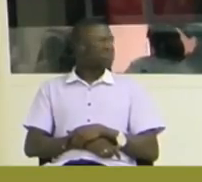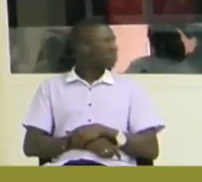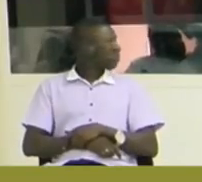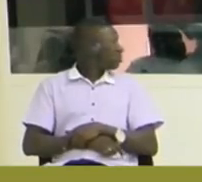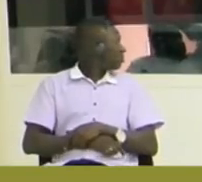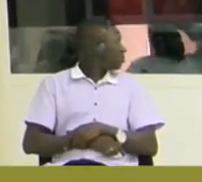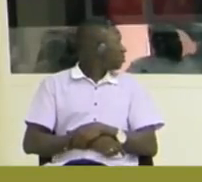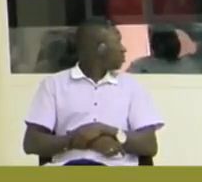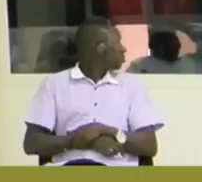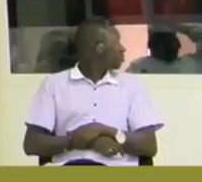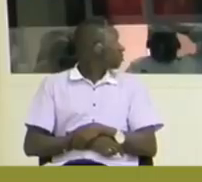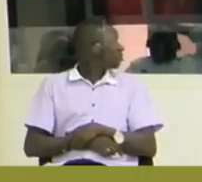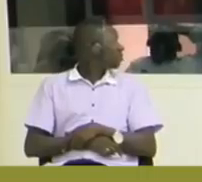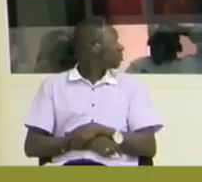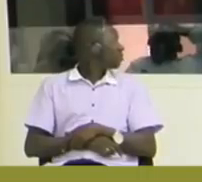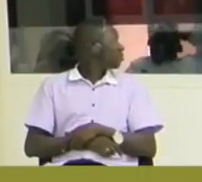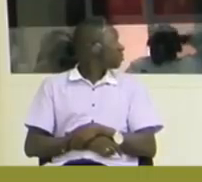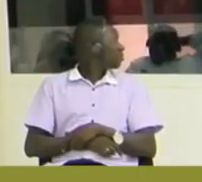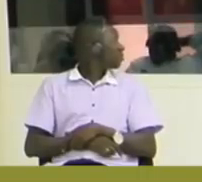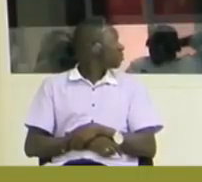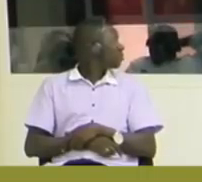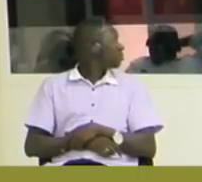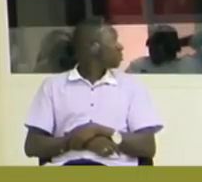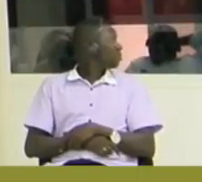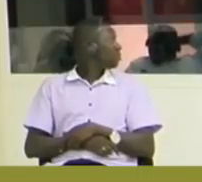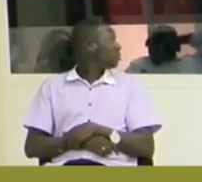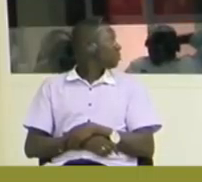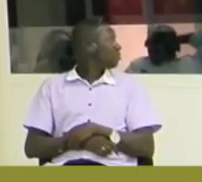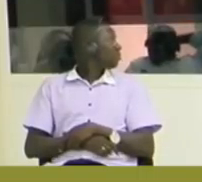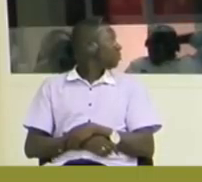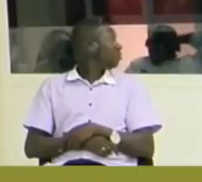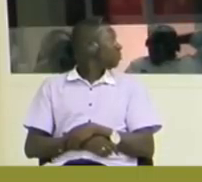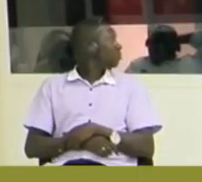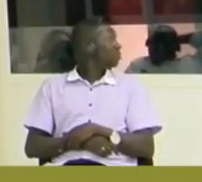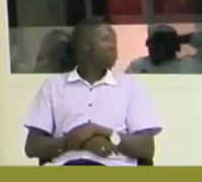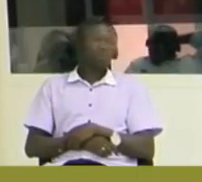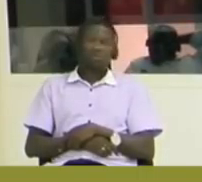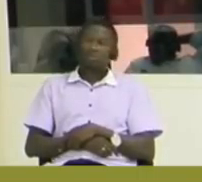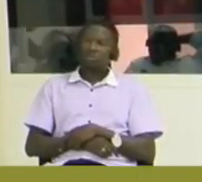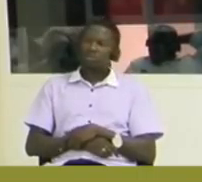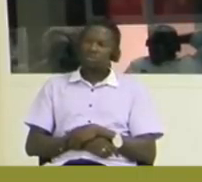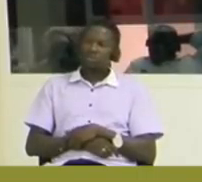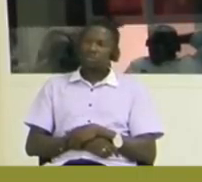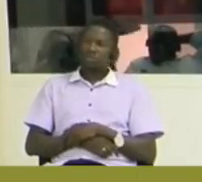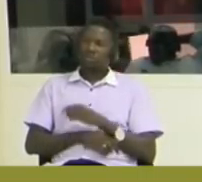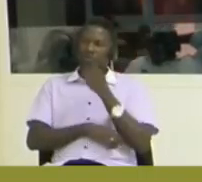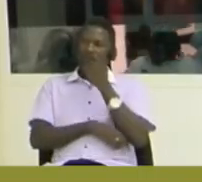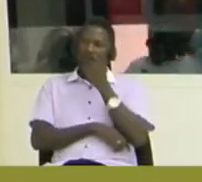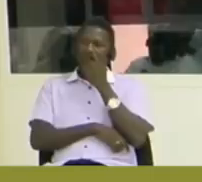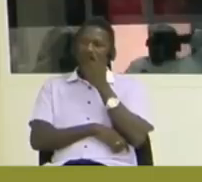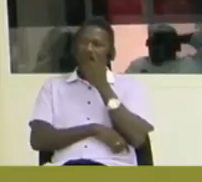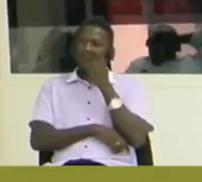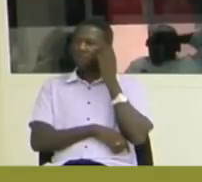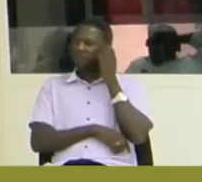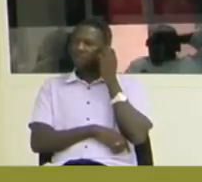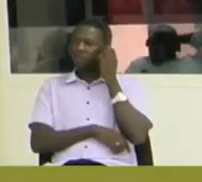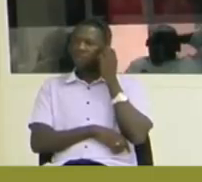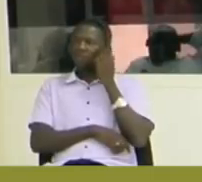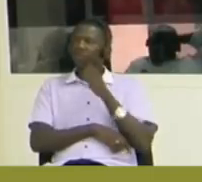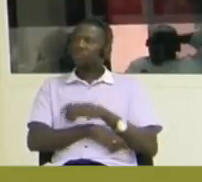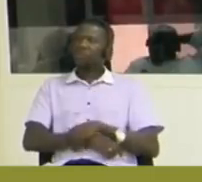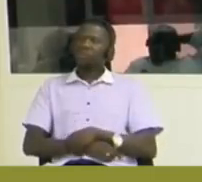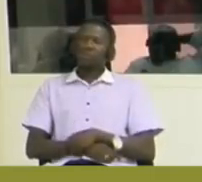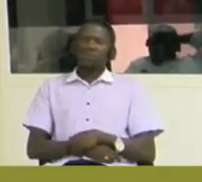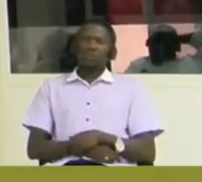Some delays. Then we went to the airport. After the president's arrival, or president's departure, we